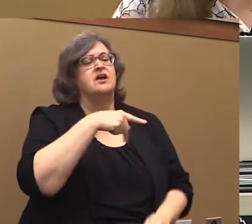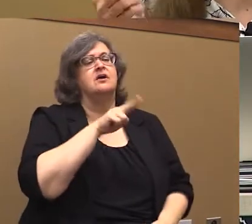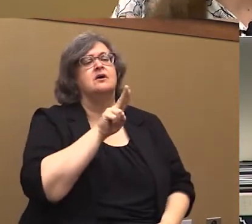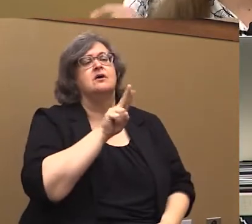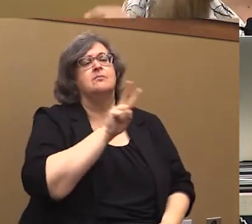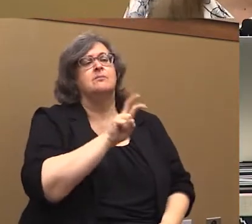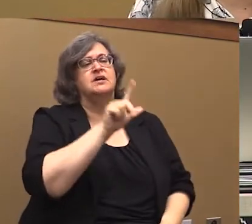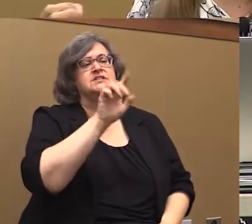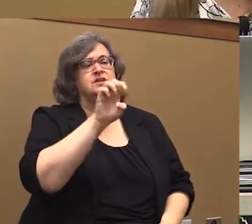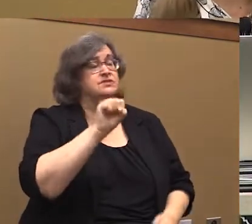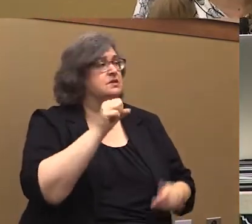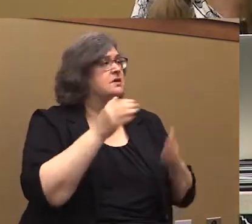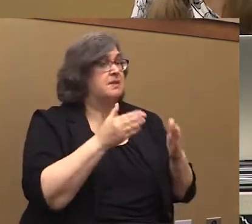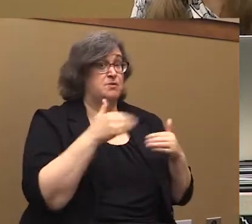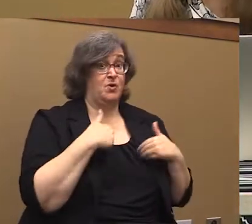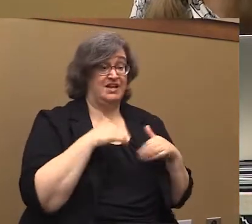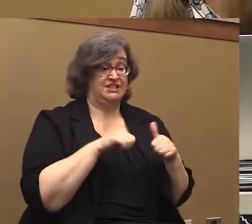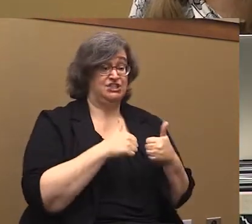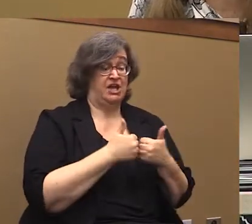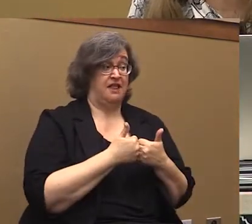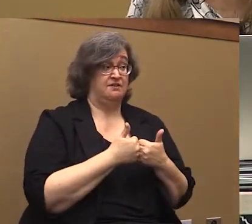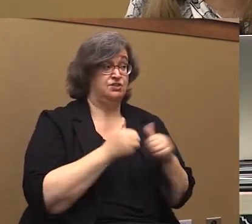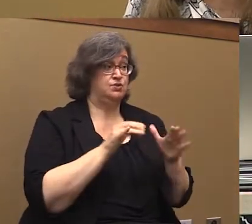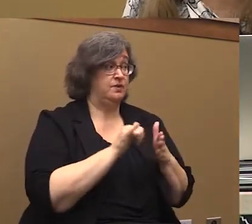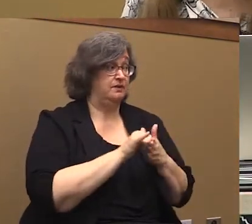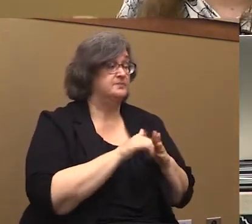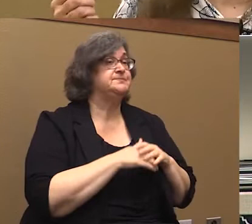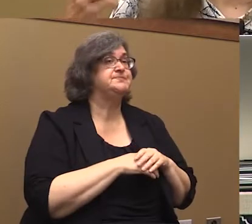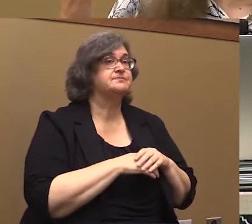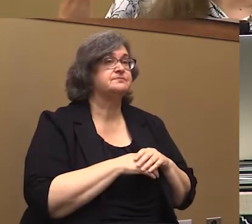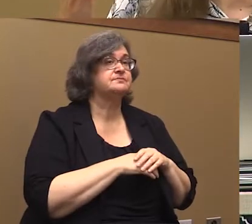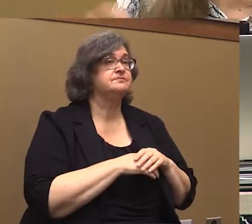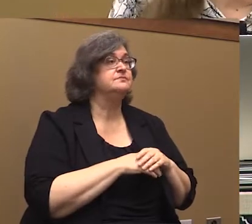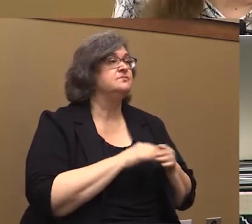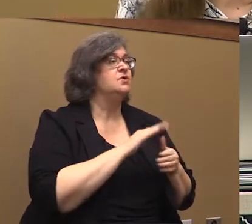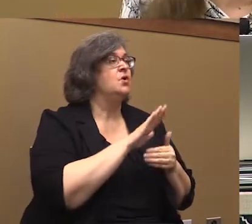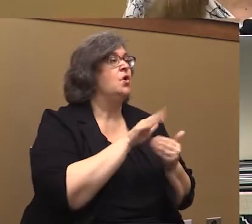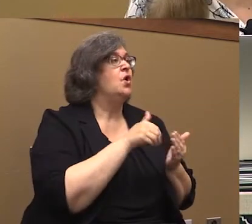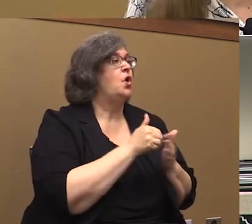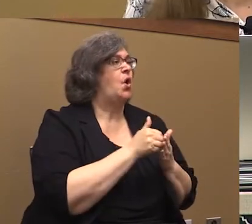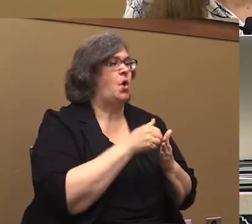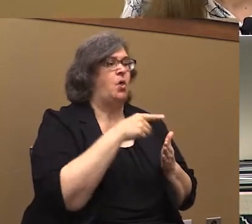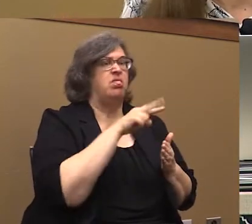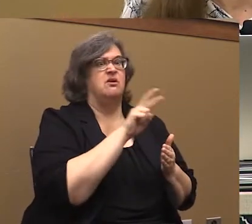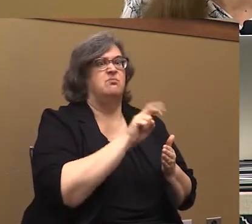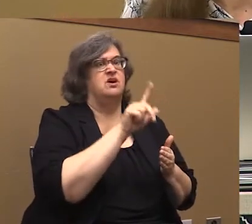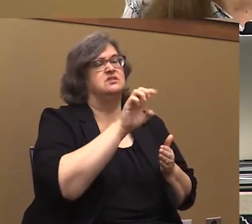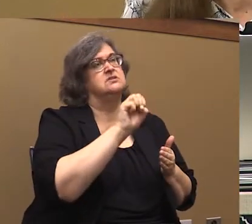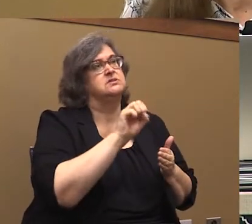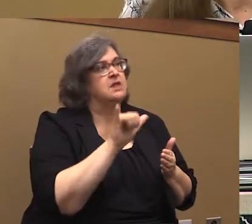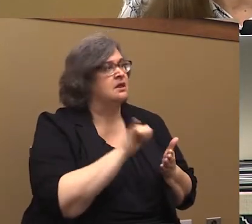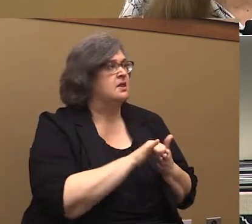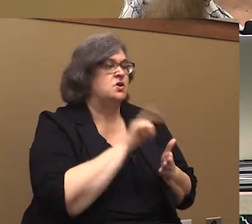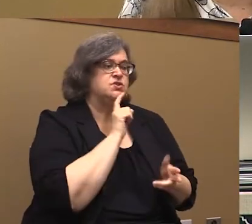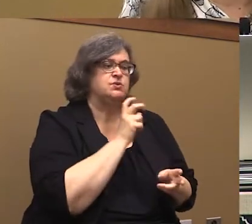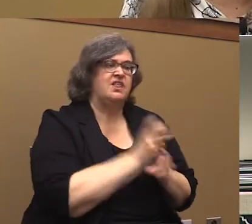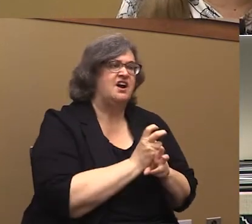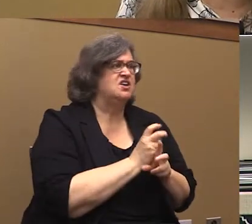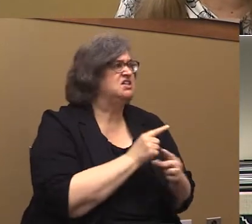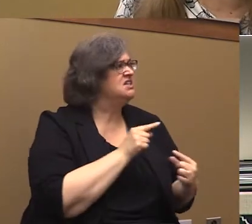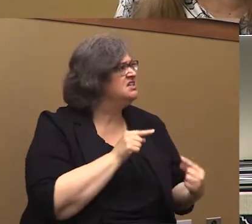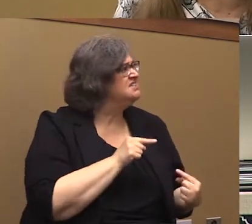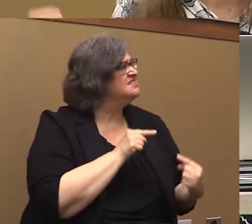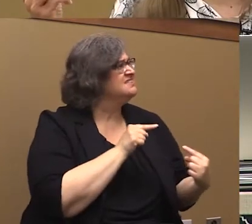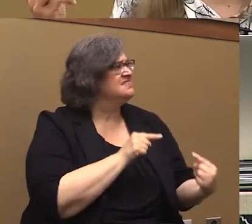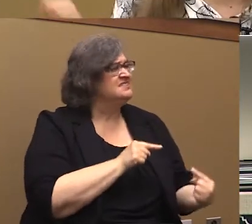you had a little challenge doing it, and all the puzzles were like that, where they were hard